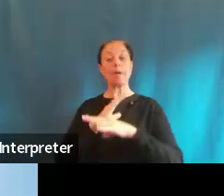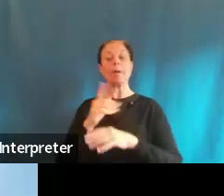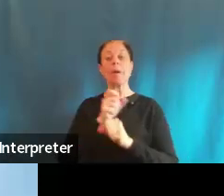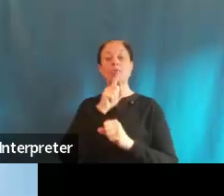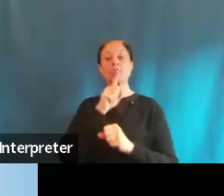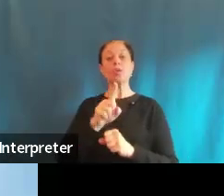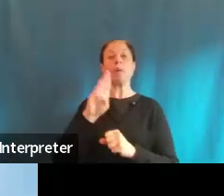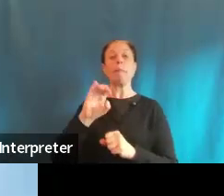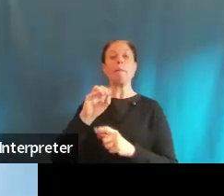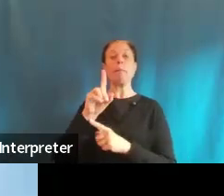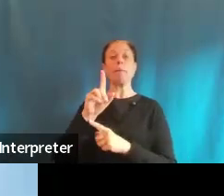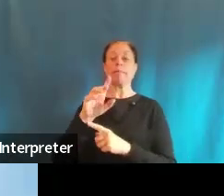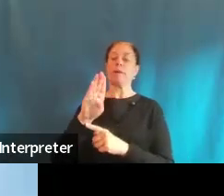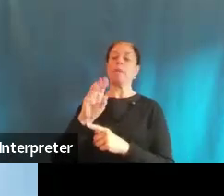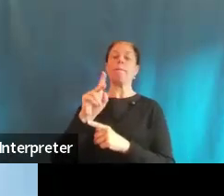visit